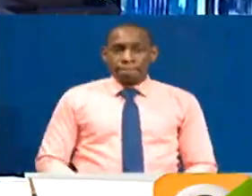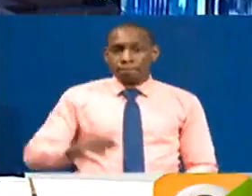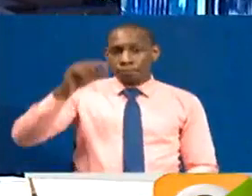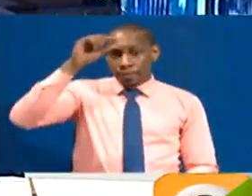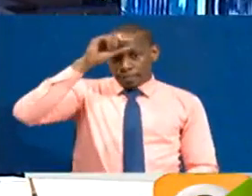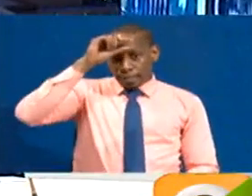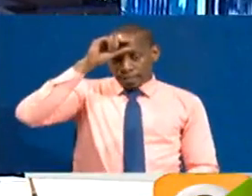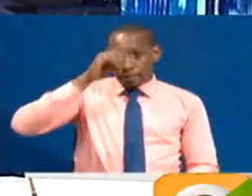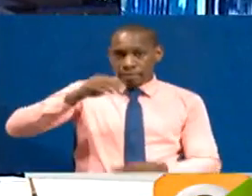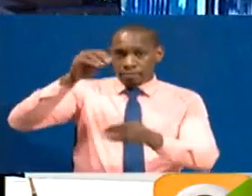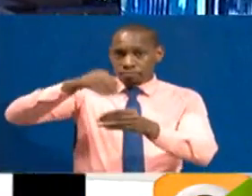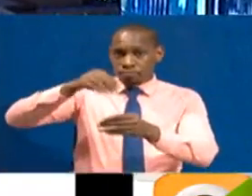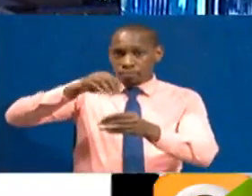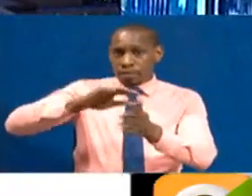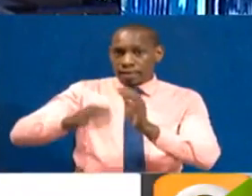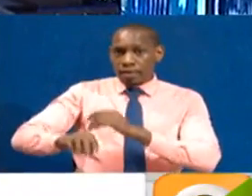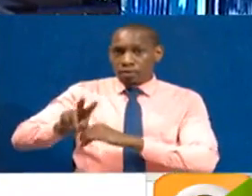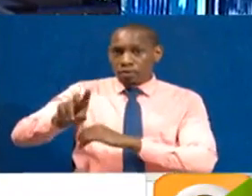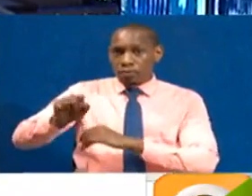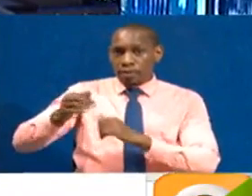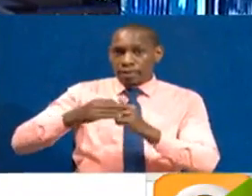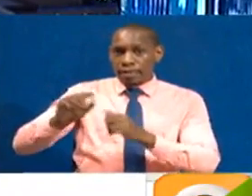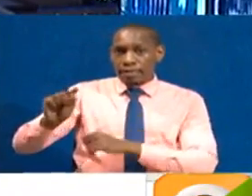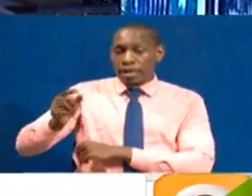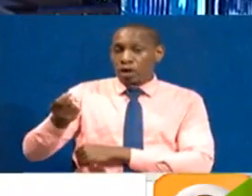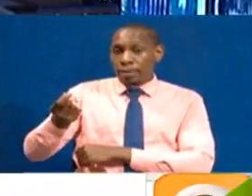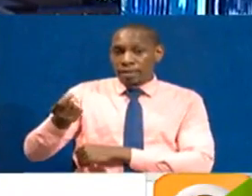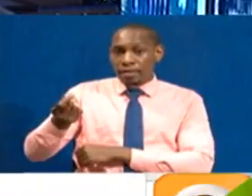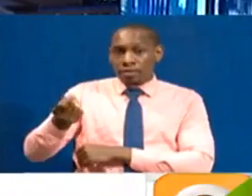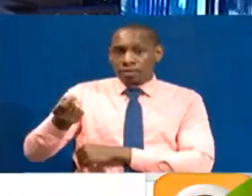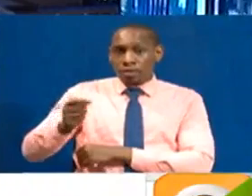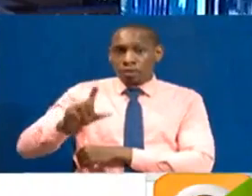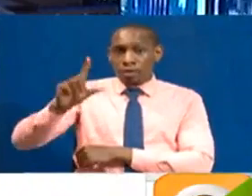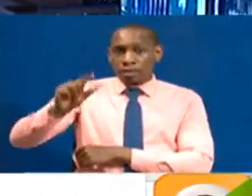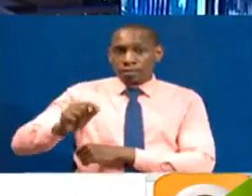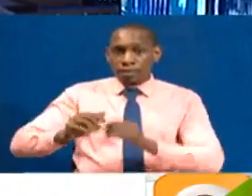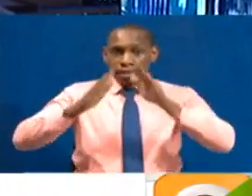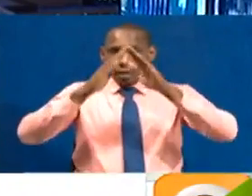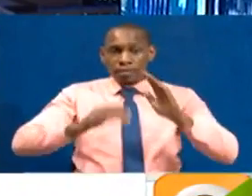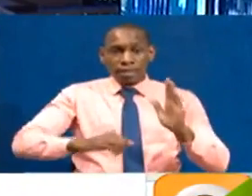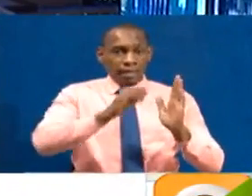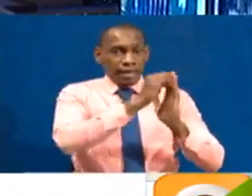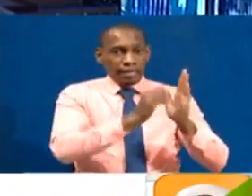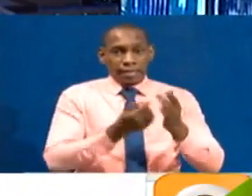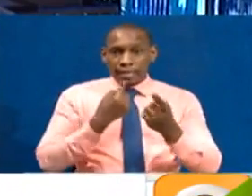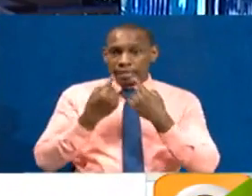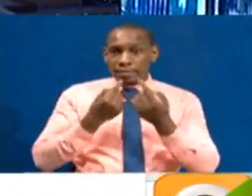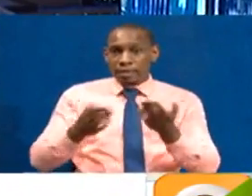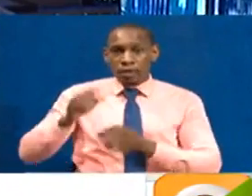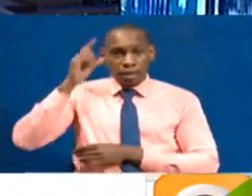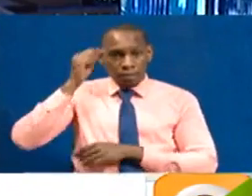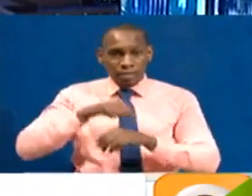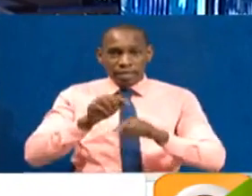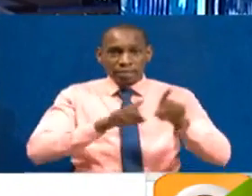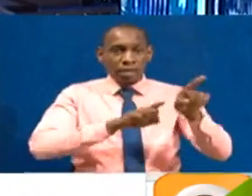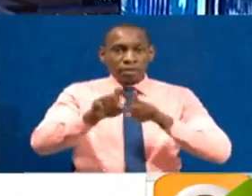The government has injected nearly 2.8 trillion Kenya shillings into its affordable housing agenda. Speaking in Mombasa during